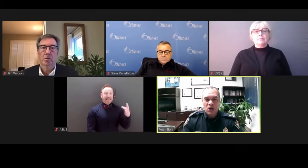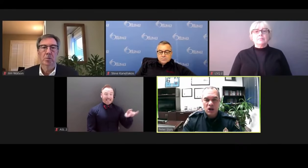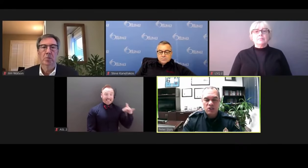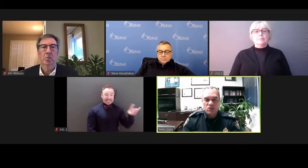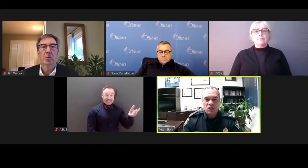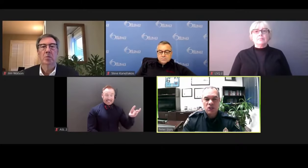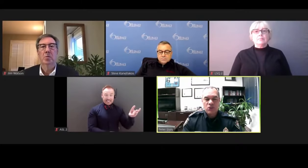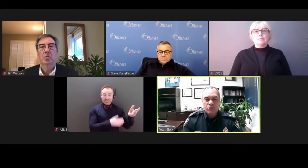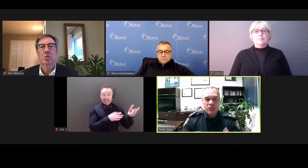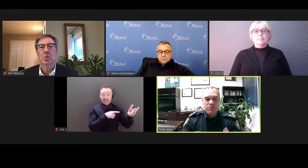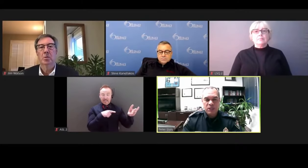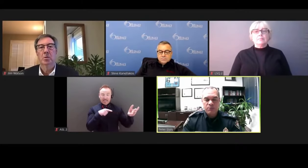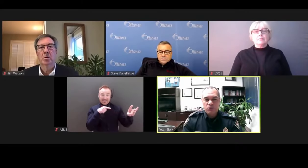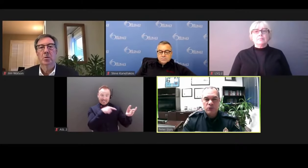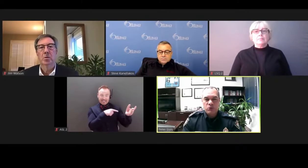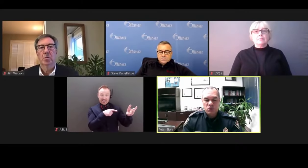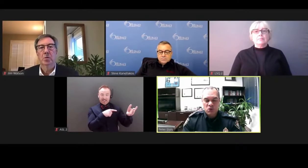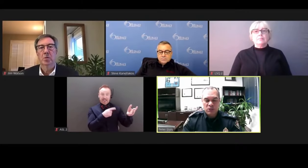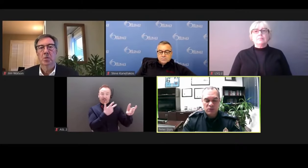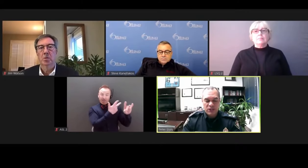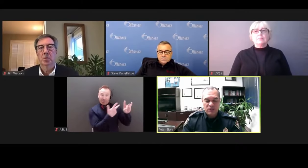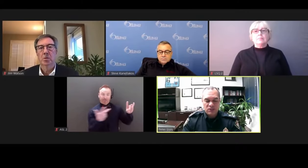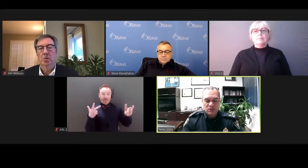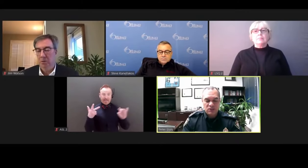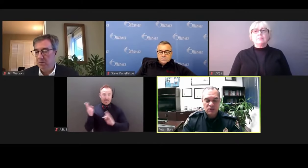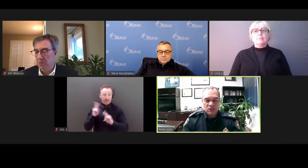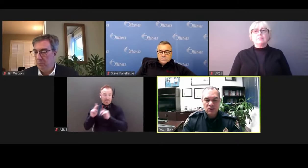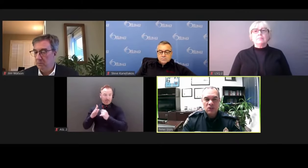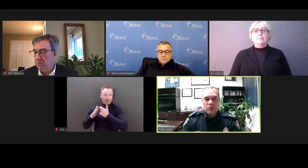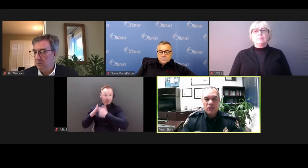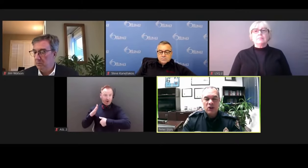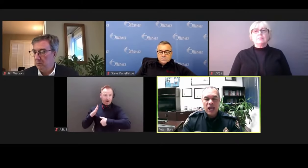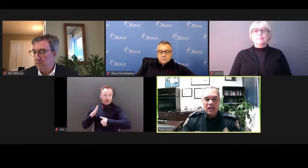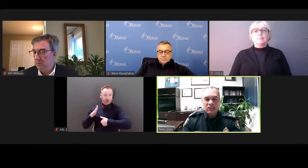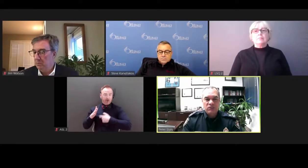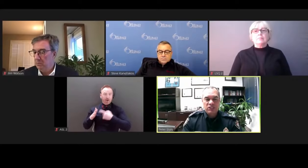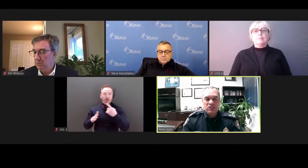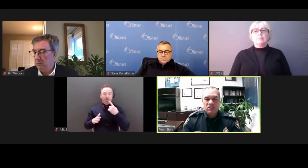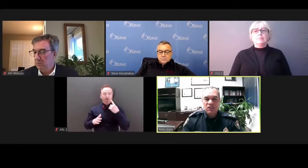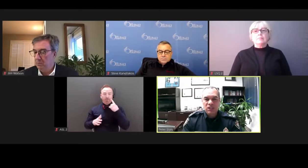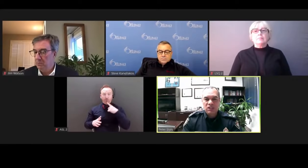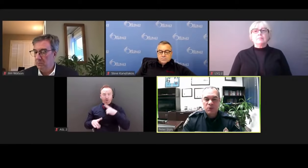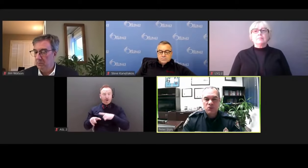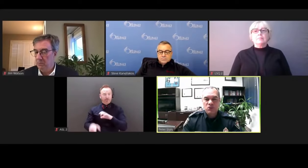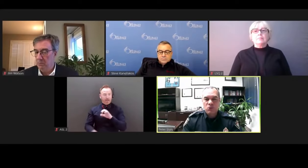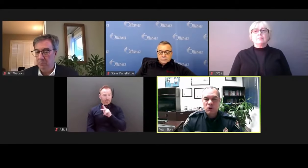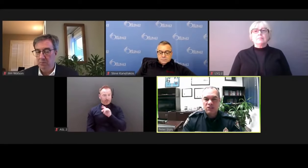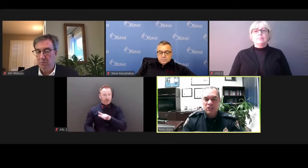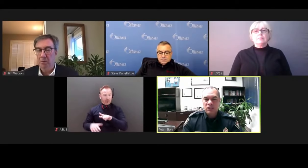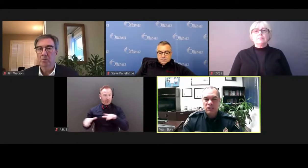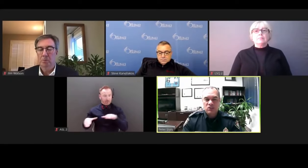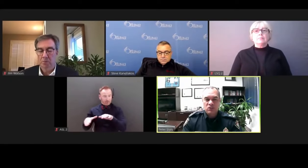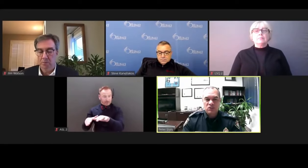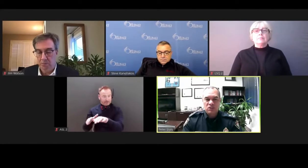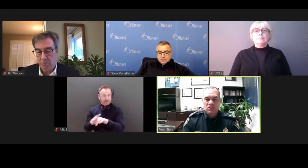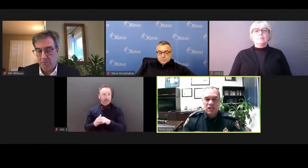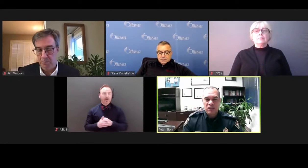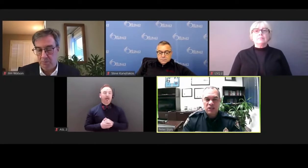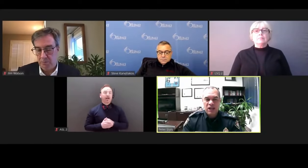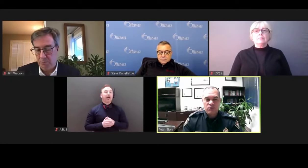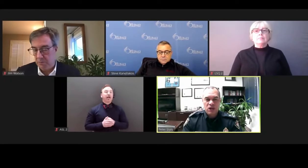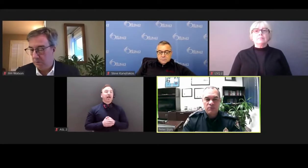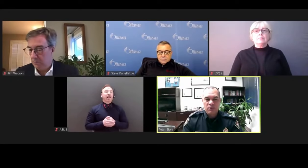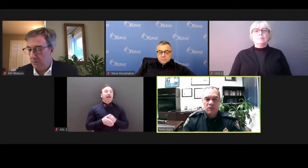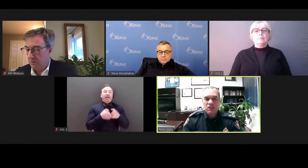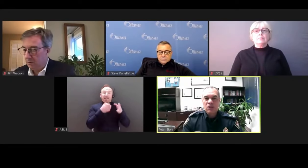and charge three people for those criminal offenses. We are actively seeking the person wanted in connection to the